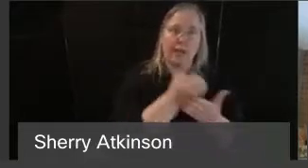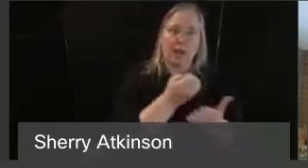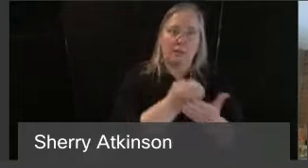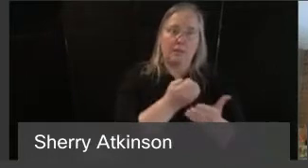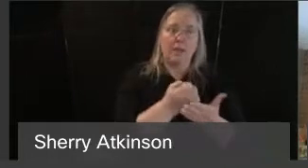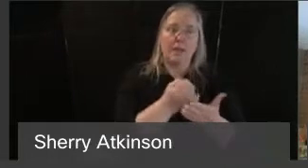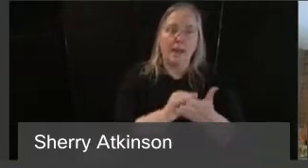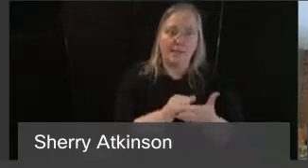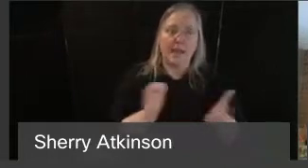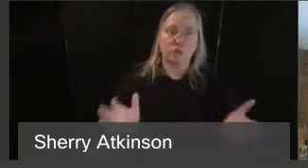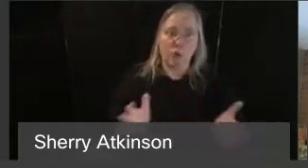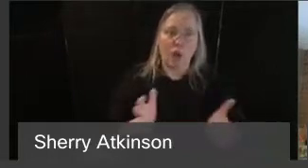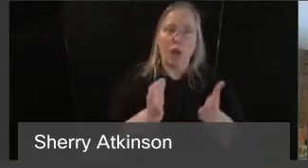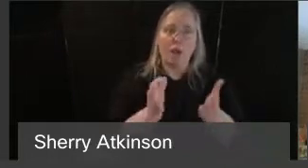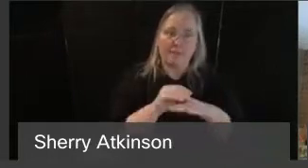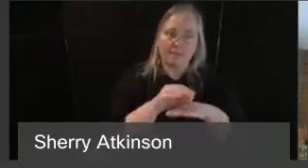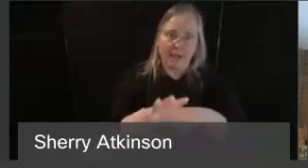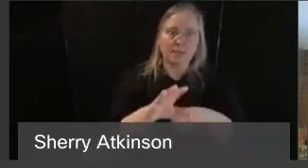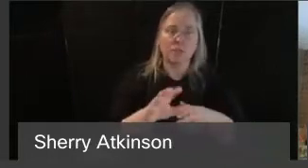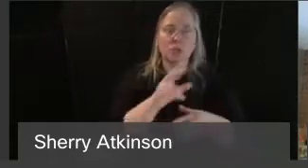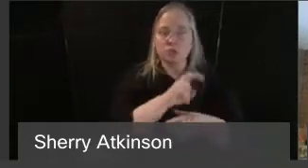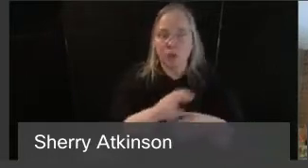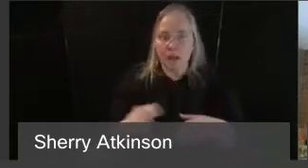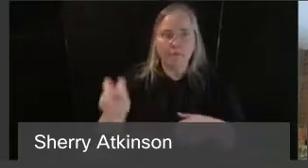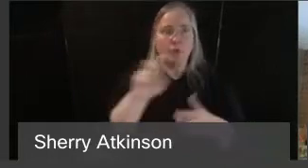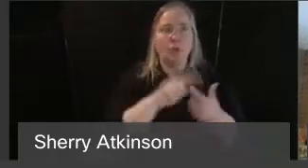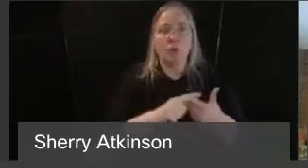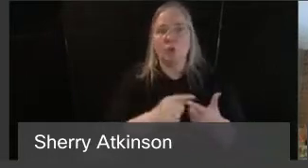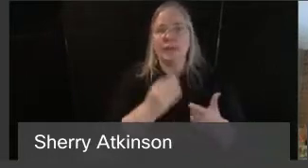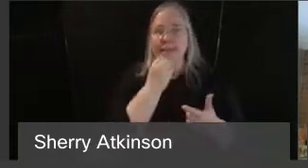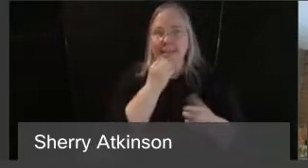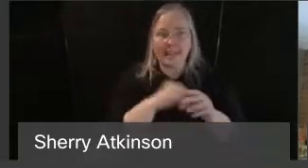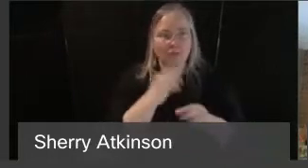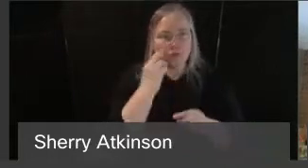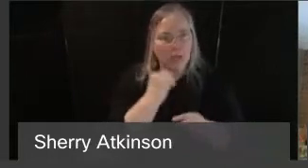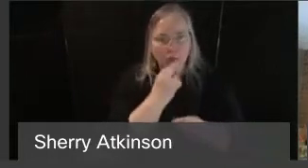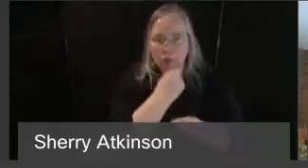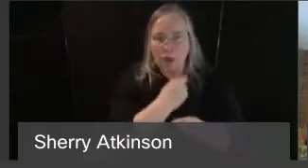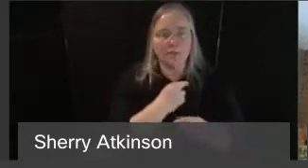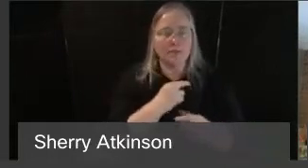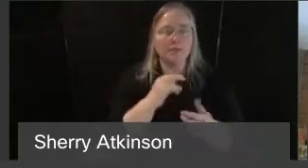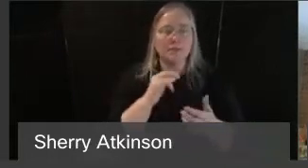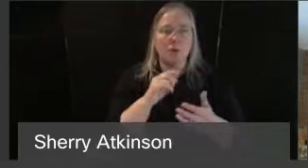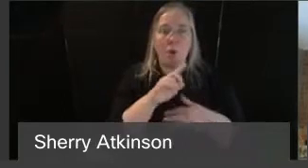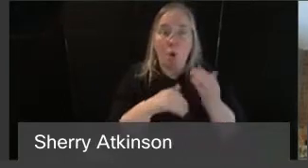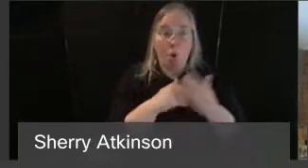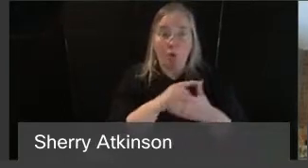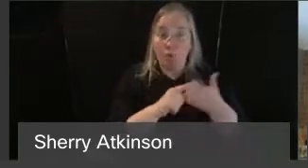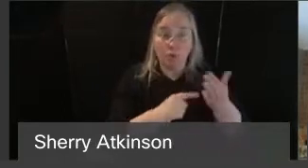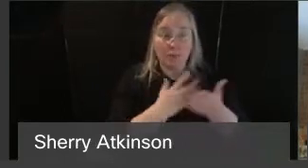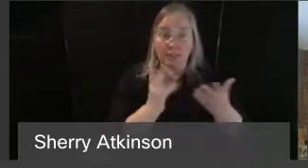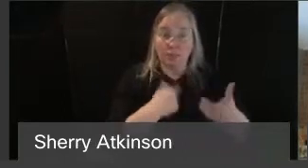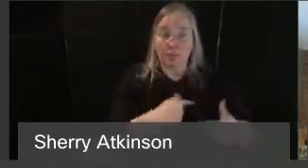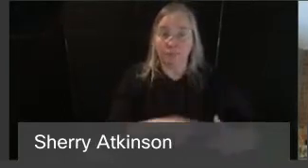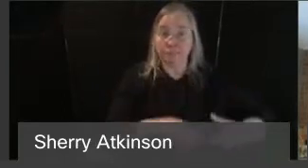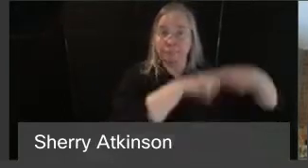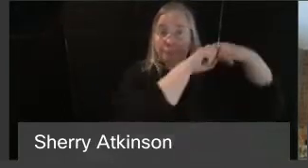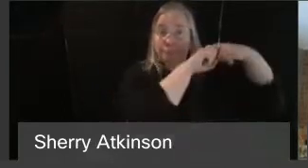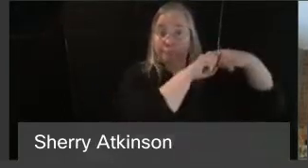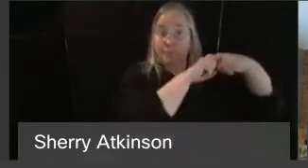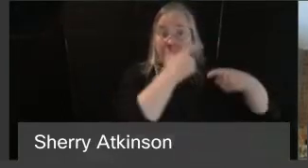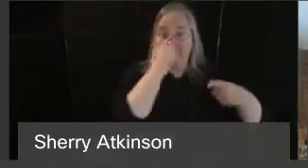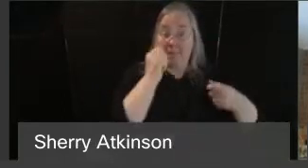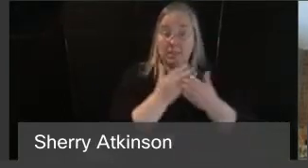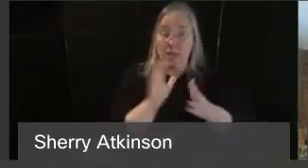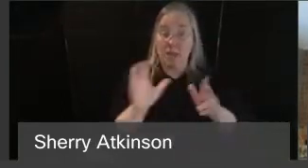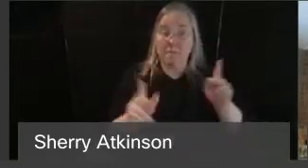drives, travel, eating at restaurants, all the things that we've put on hold due to the public health